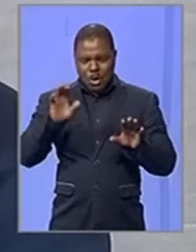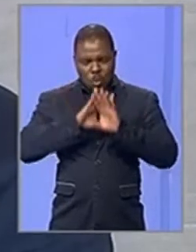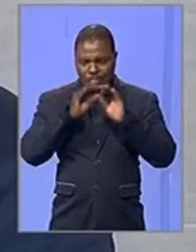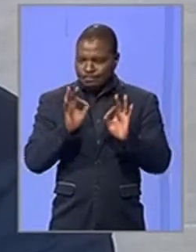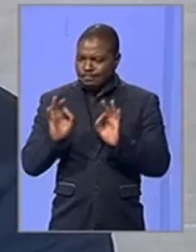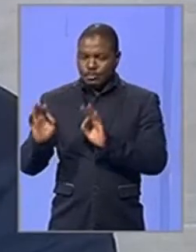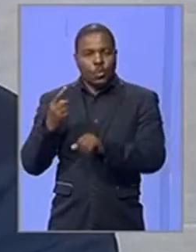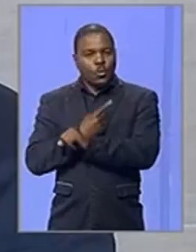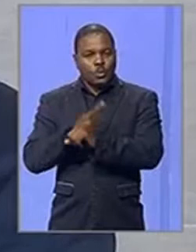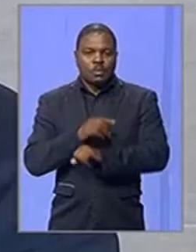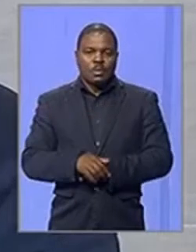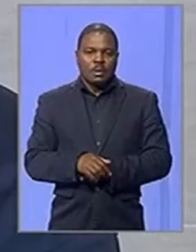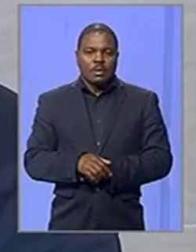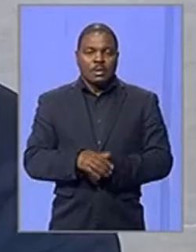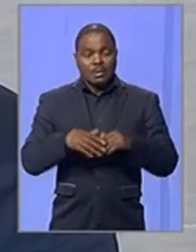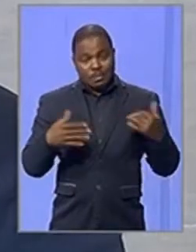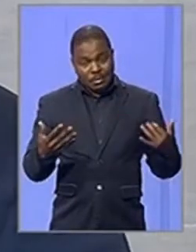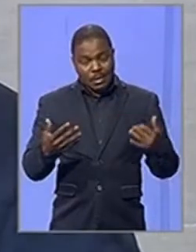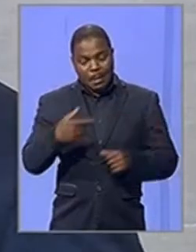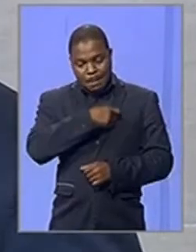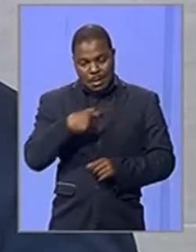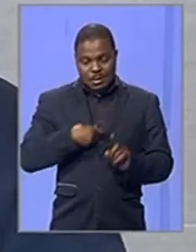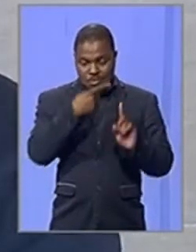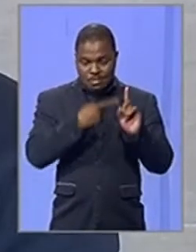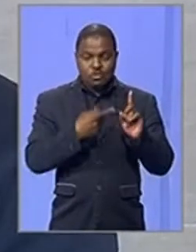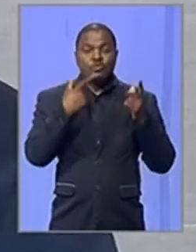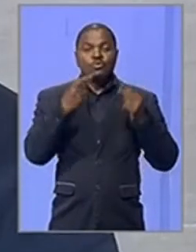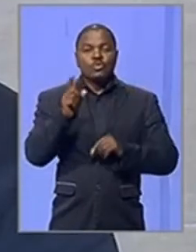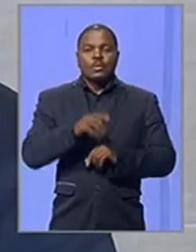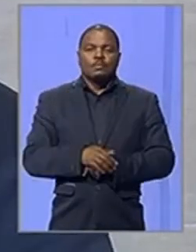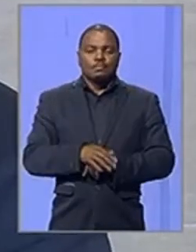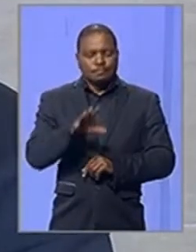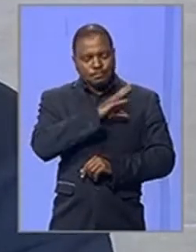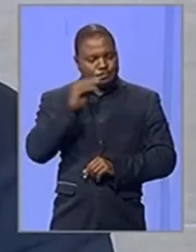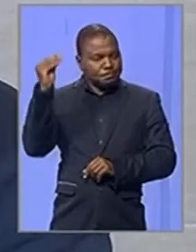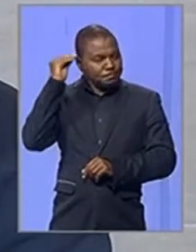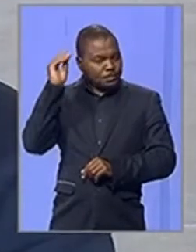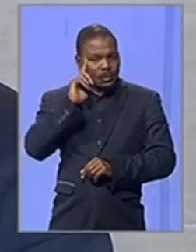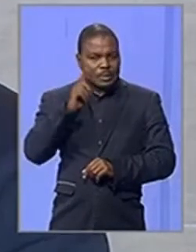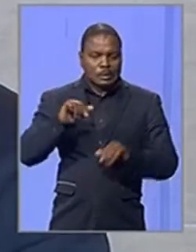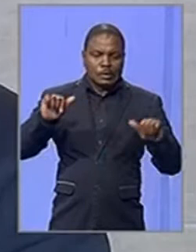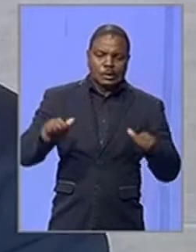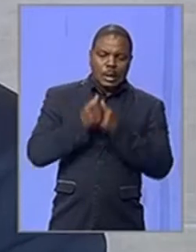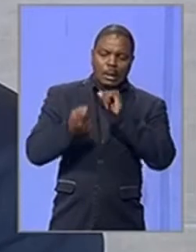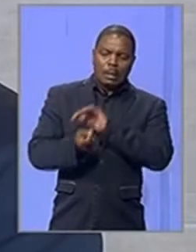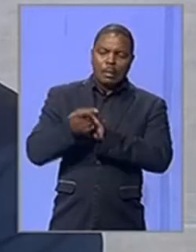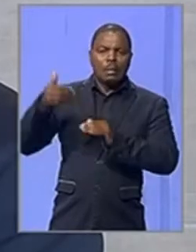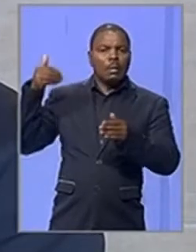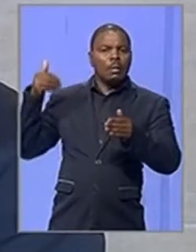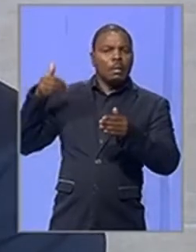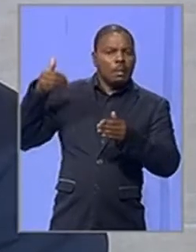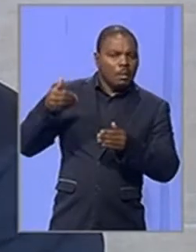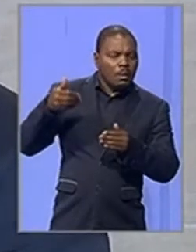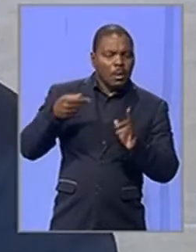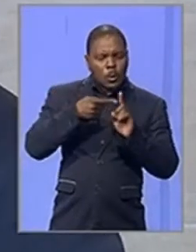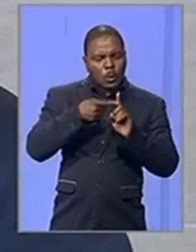that context, I think tactically what the President has done, taking into account the challenges we've been facing recently,